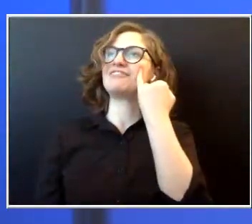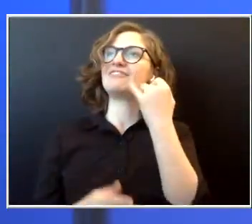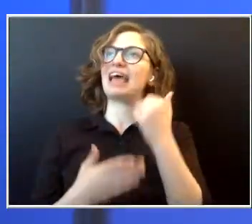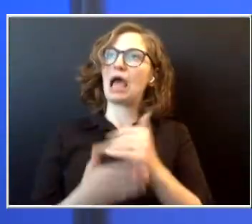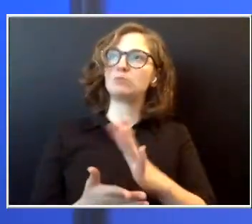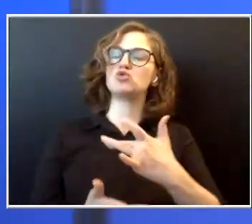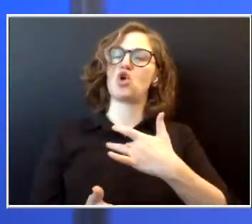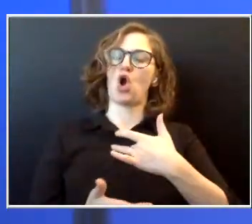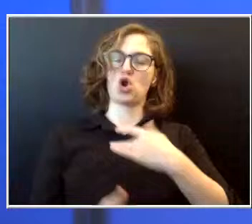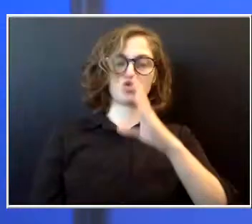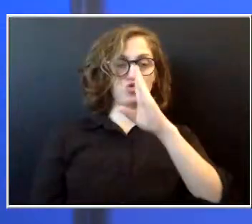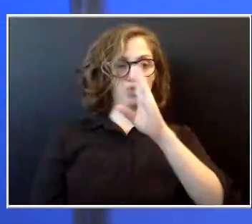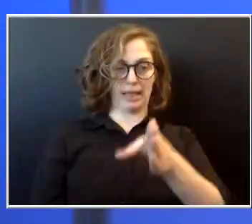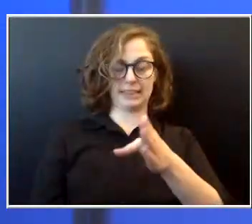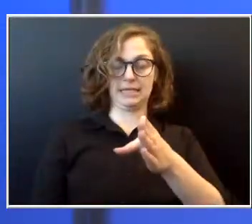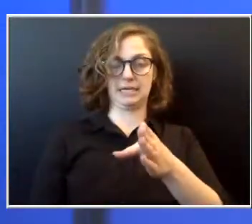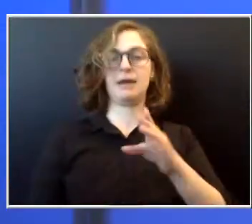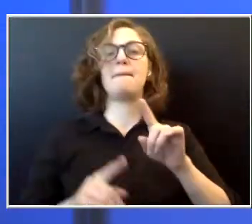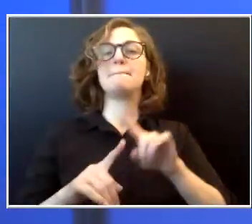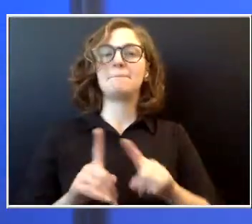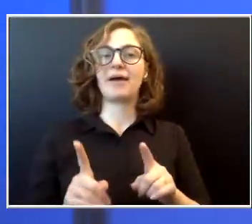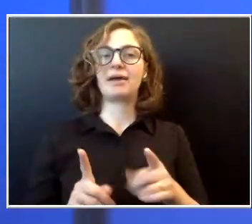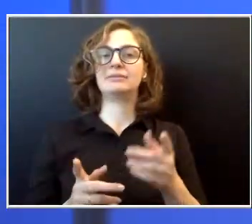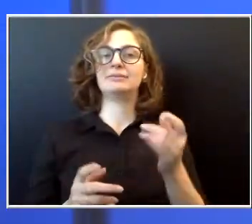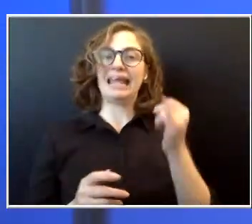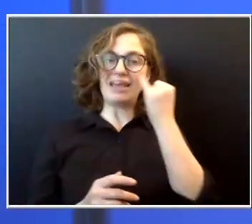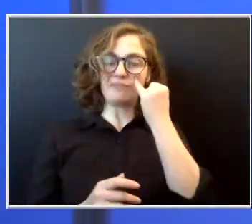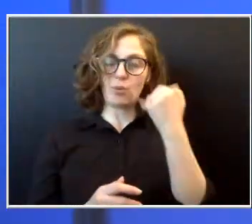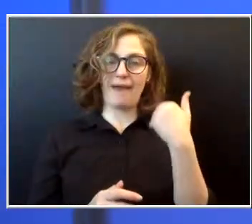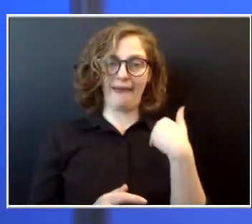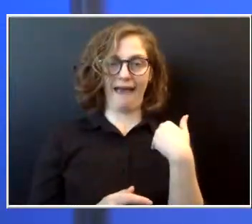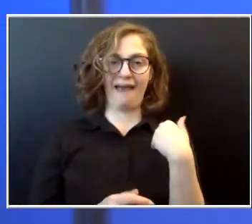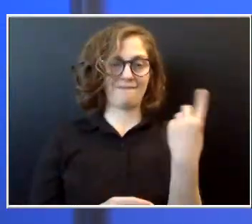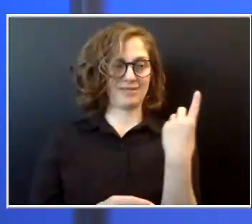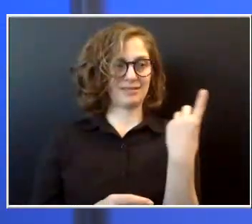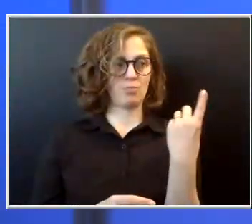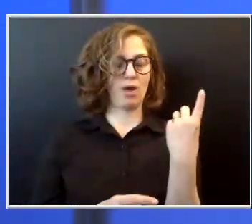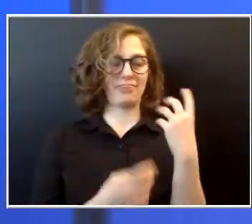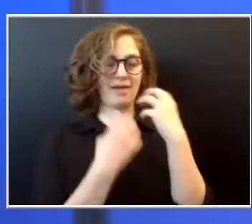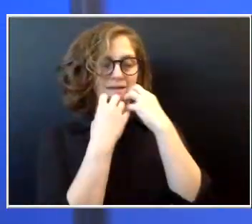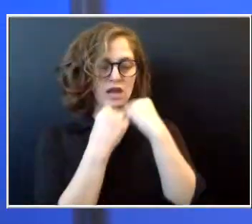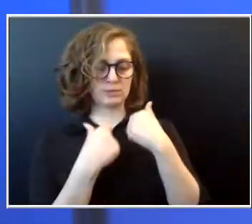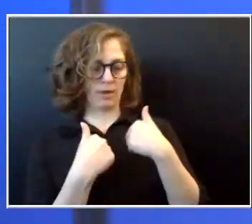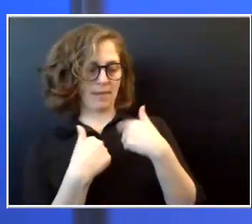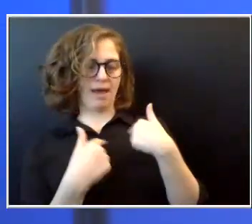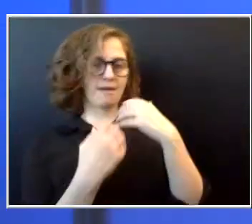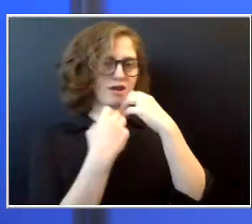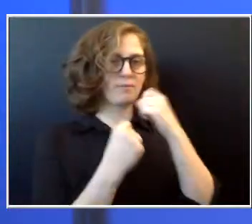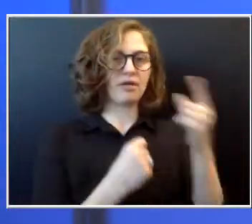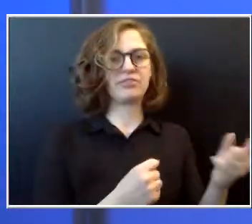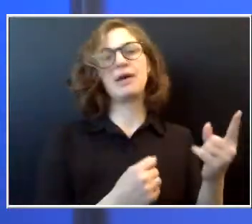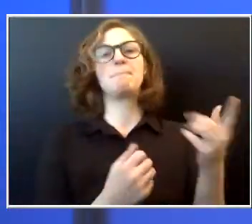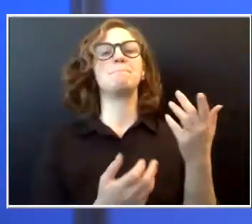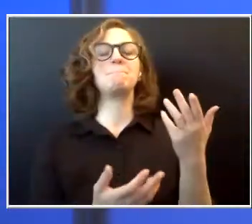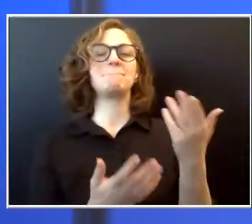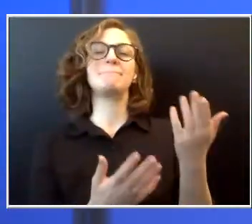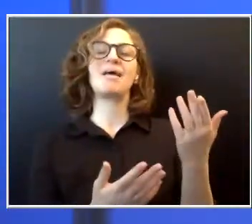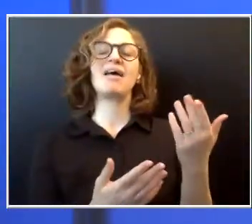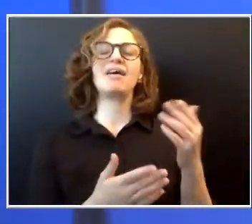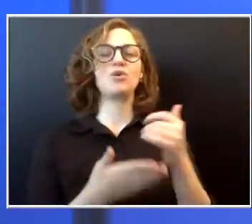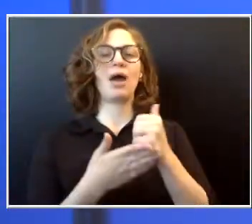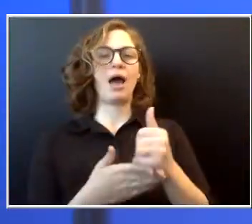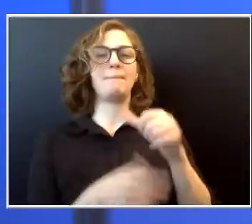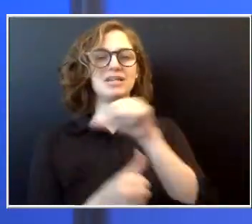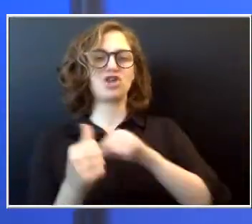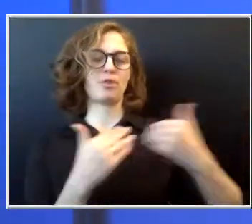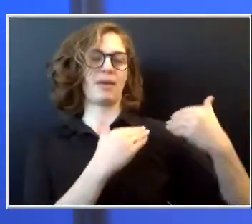for you. You want to do better for them. You may be more likely to look out for your own health. Certainly, they may be helping you look out for your health. And